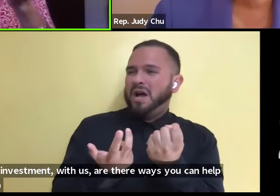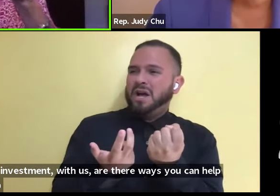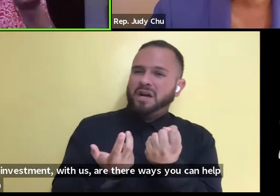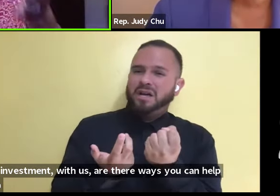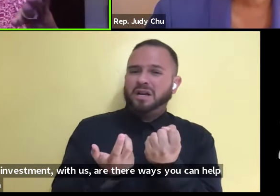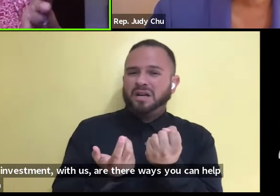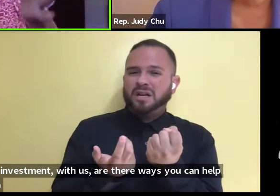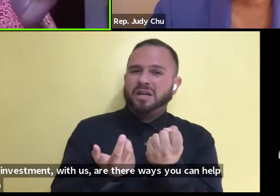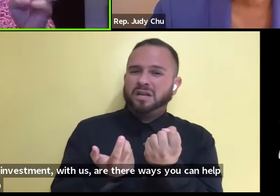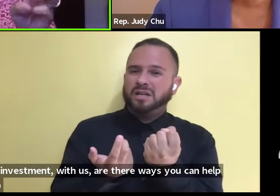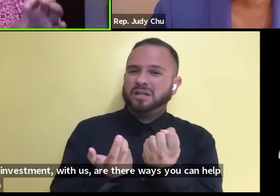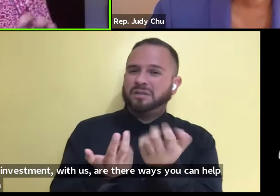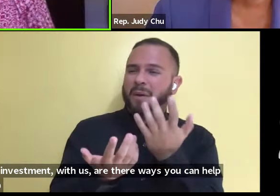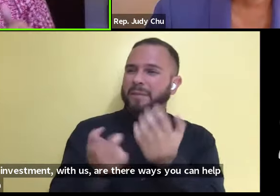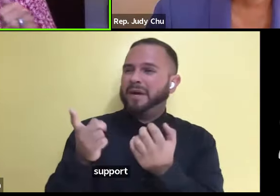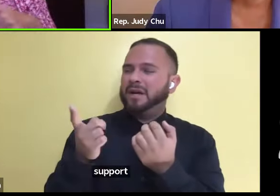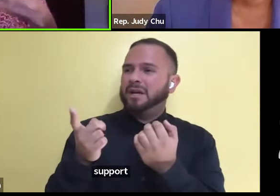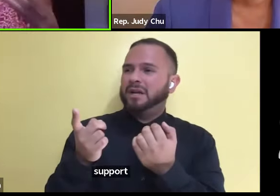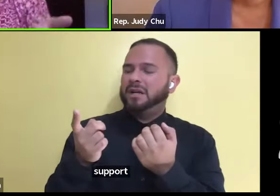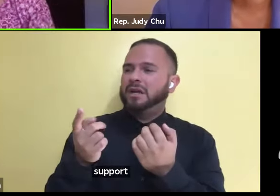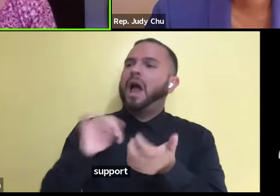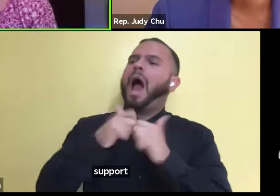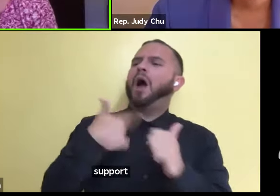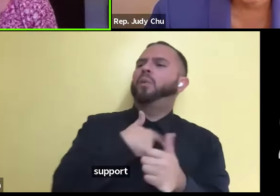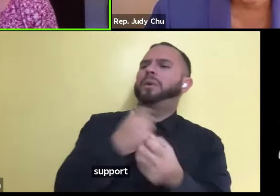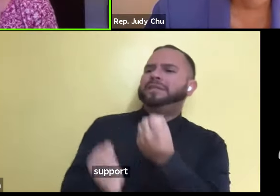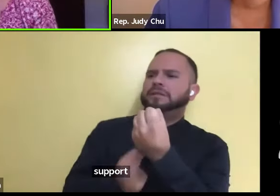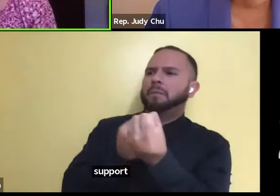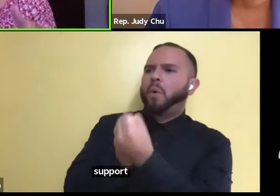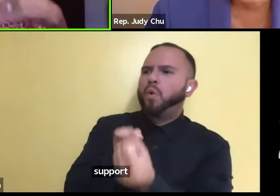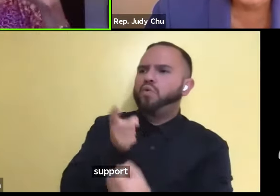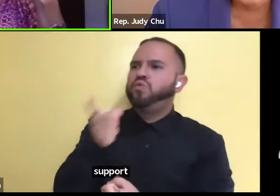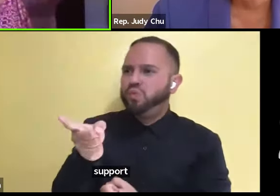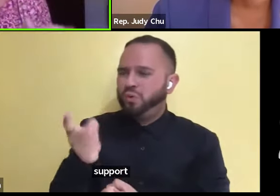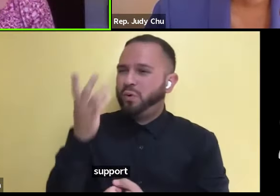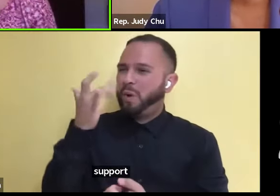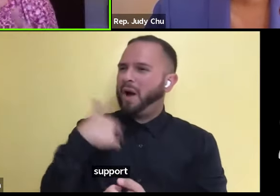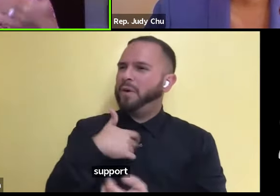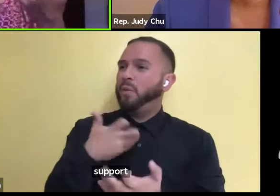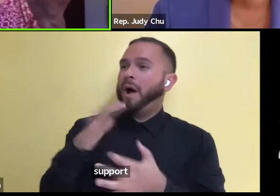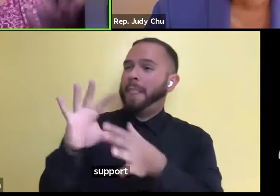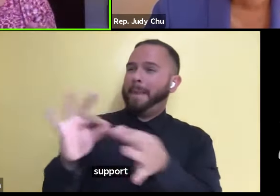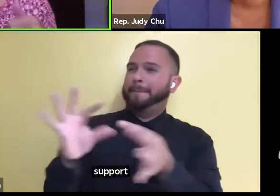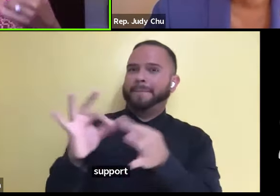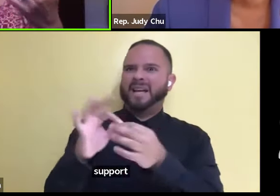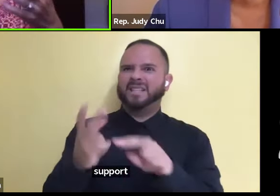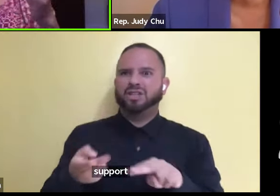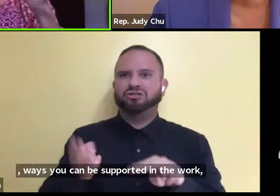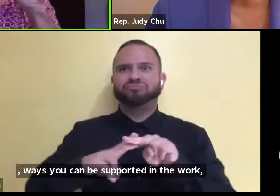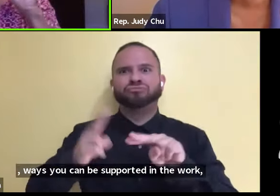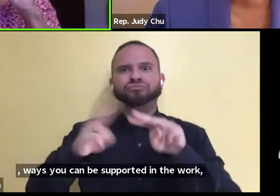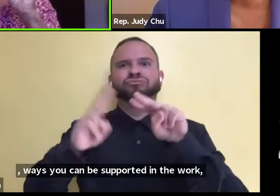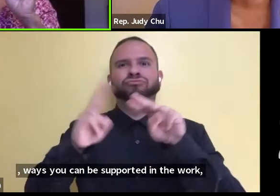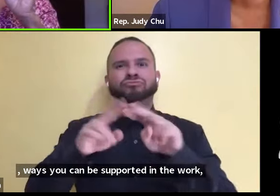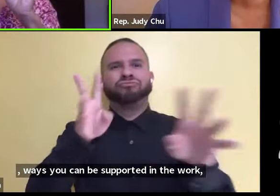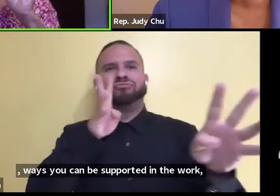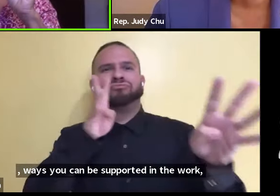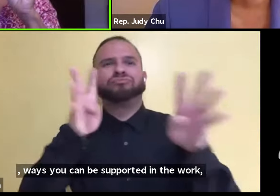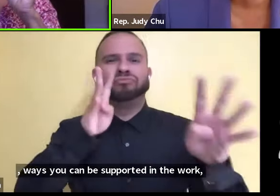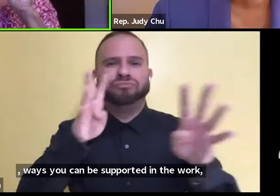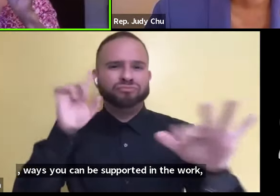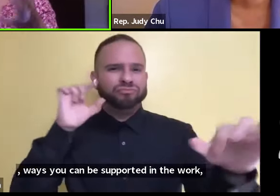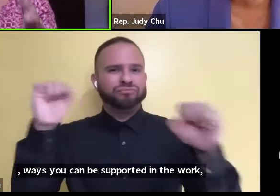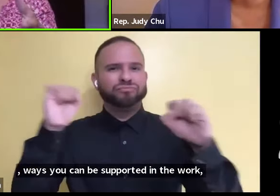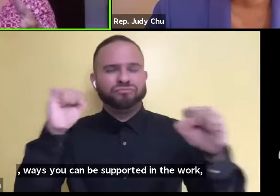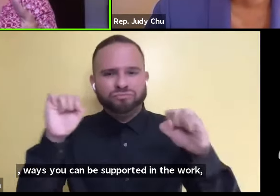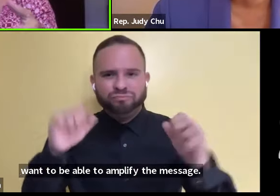ways that you can be supported in the work, right? Because we want to be able to amplify the message. So you're saying we can go and reach out to